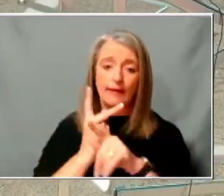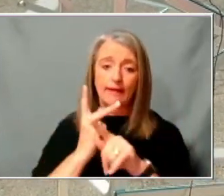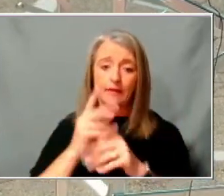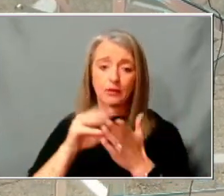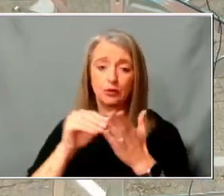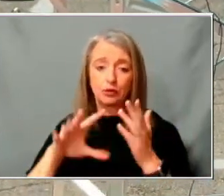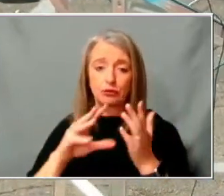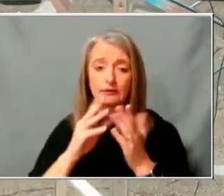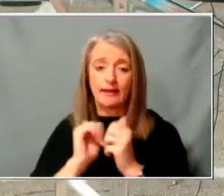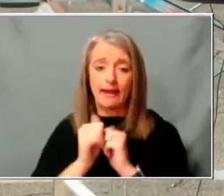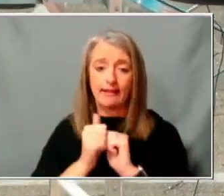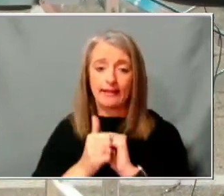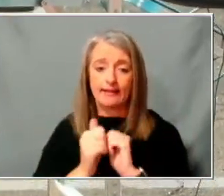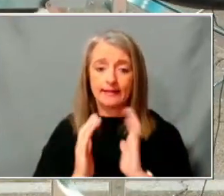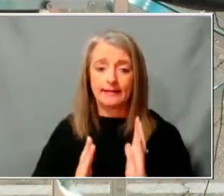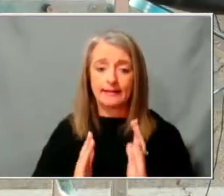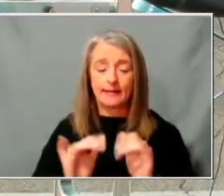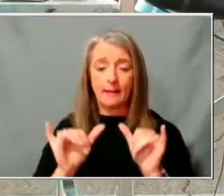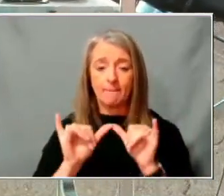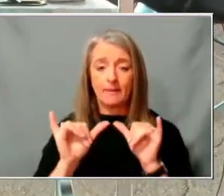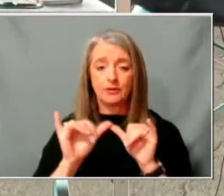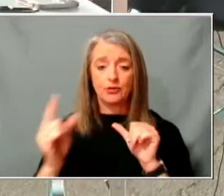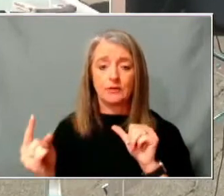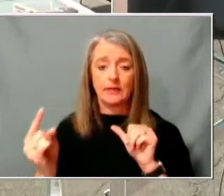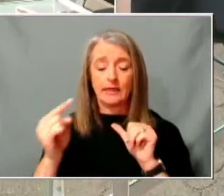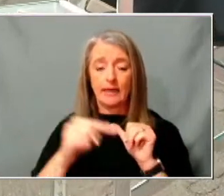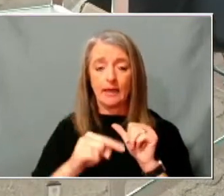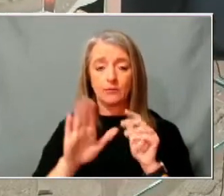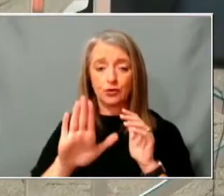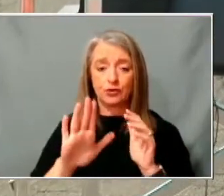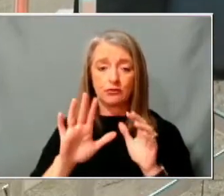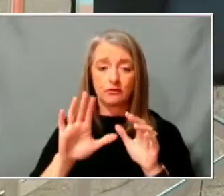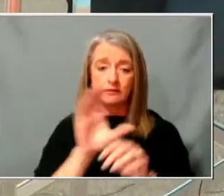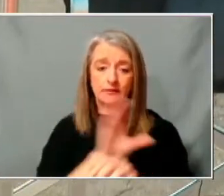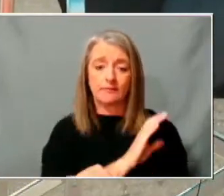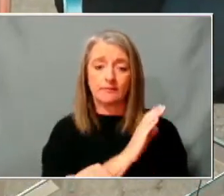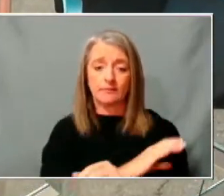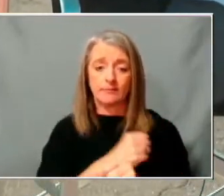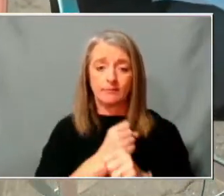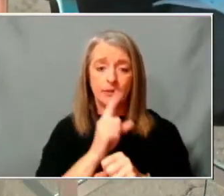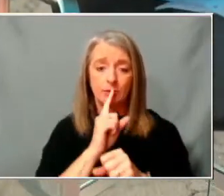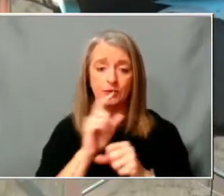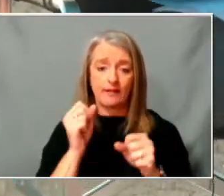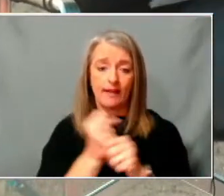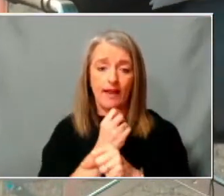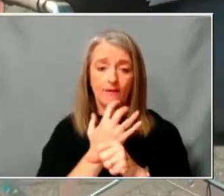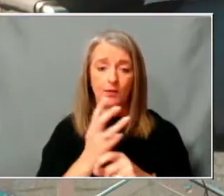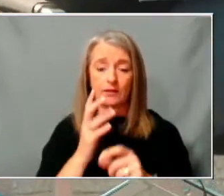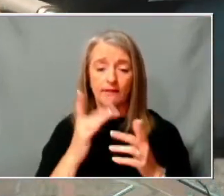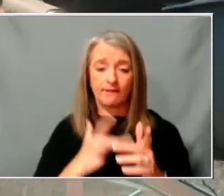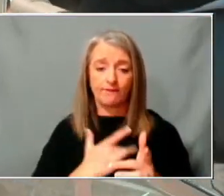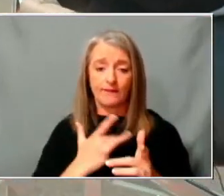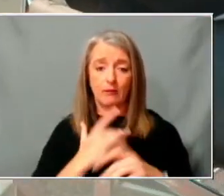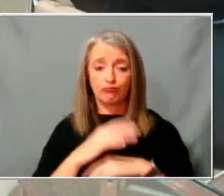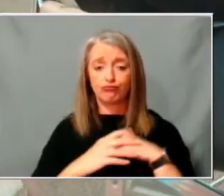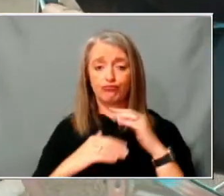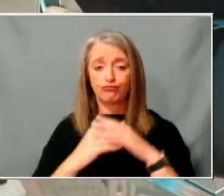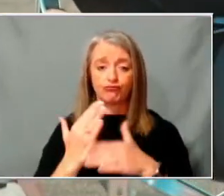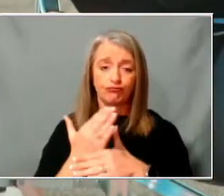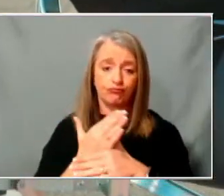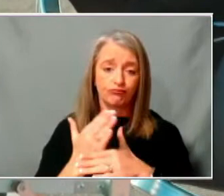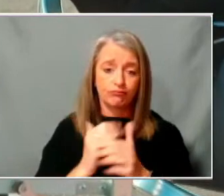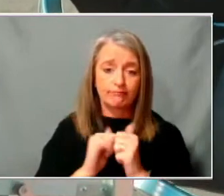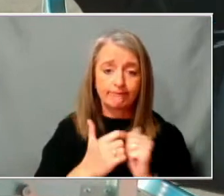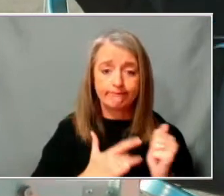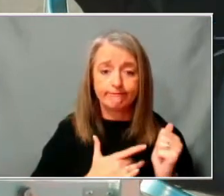athlete, especially when, I would imagine when they come into your clinic, just making sure that everybody is feeling comfortable to share how they're